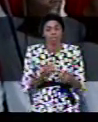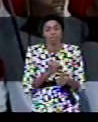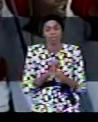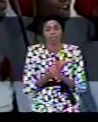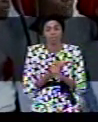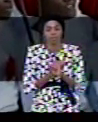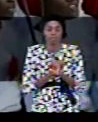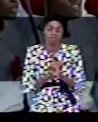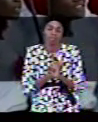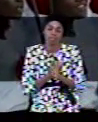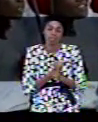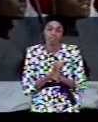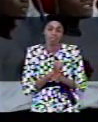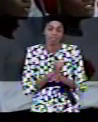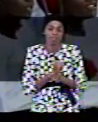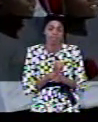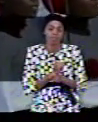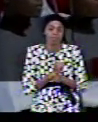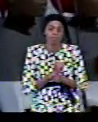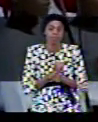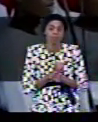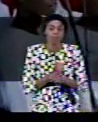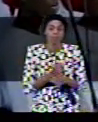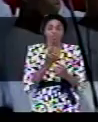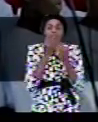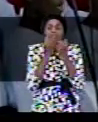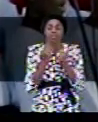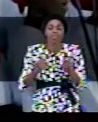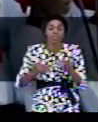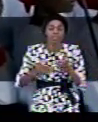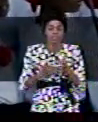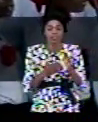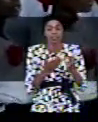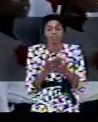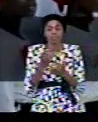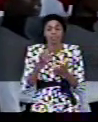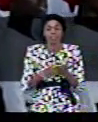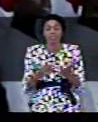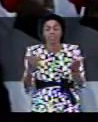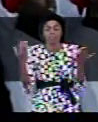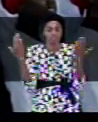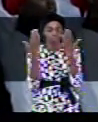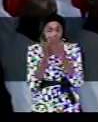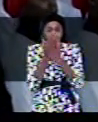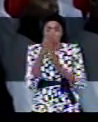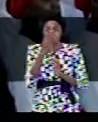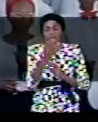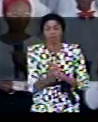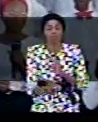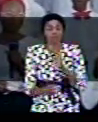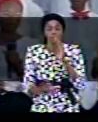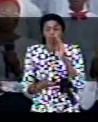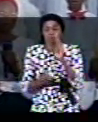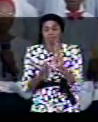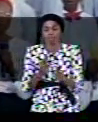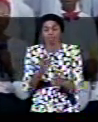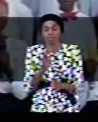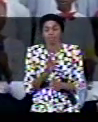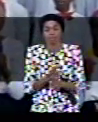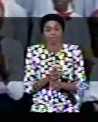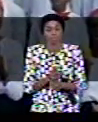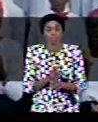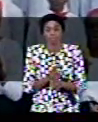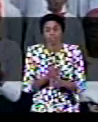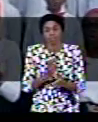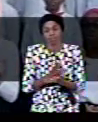how I love thee, precious guide through this dark